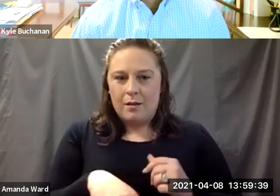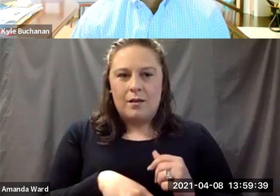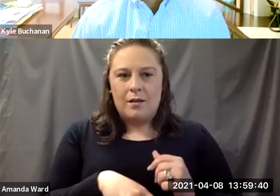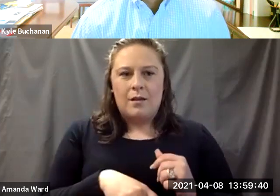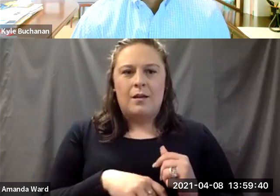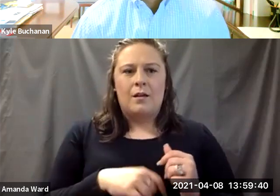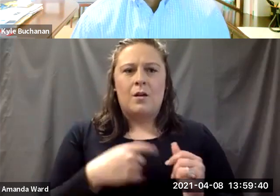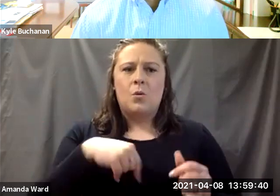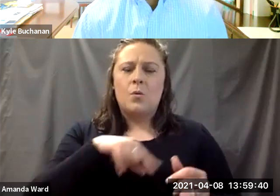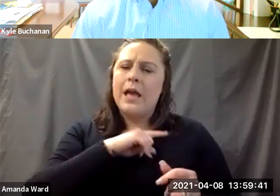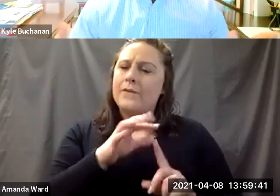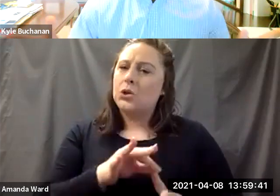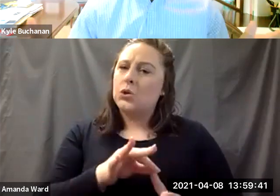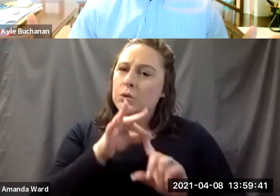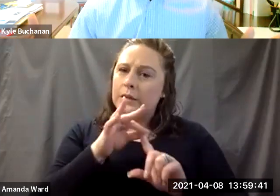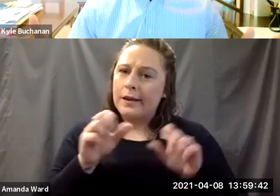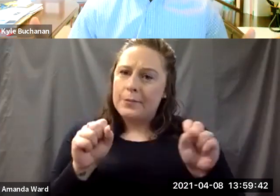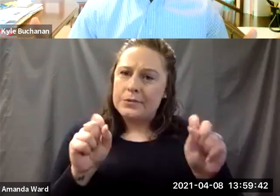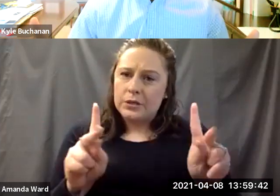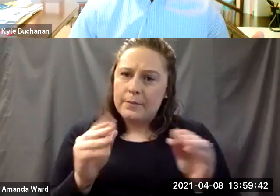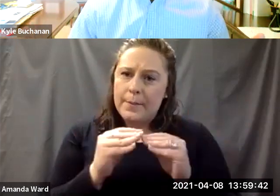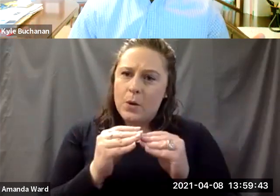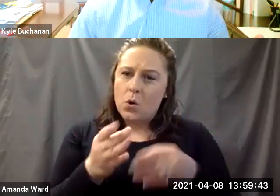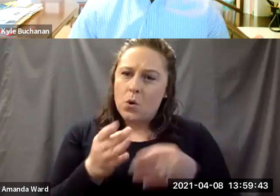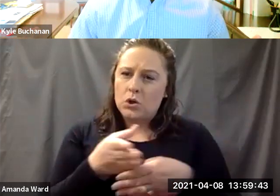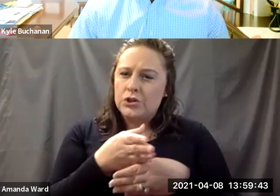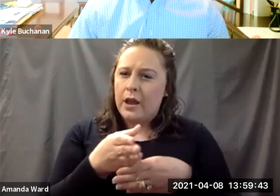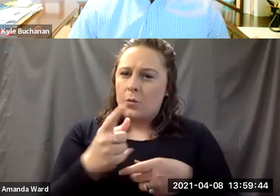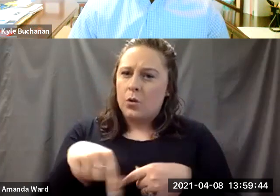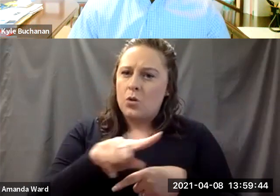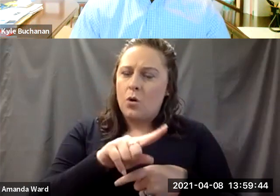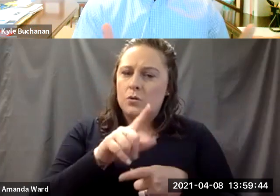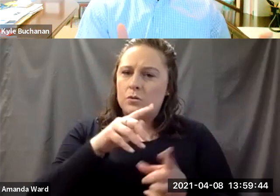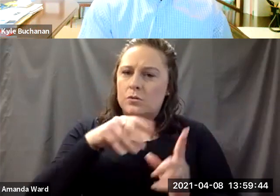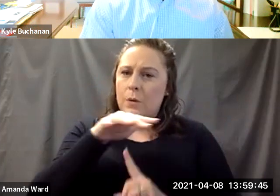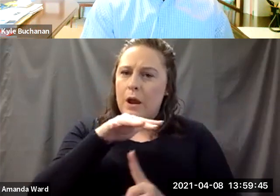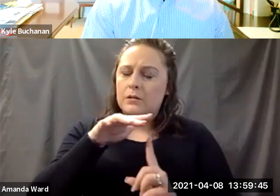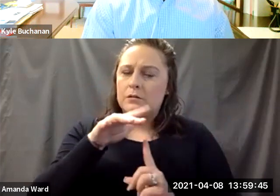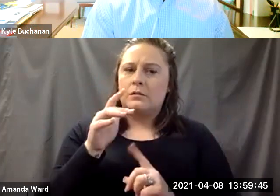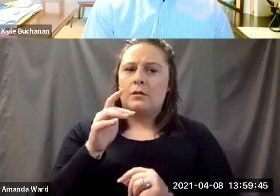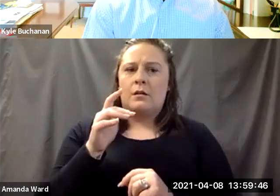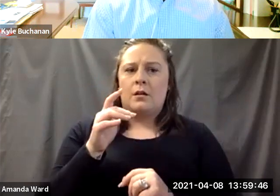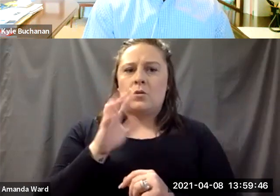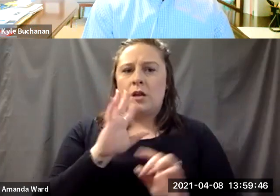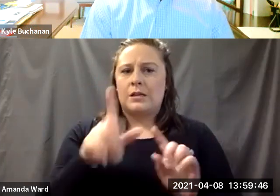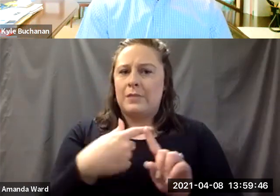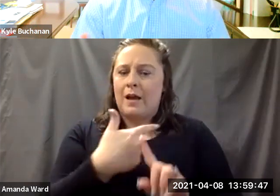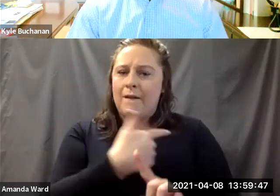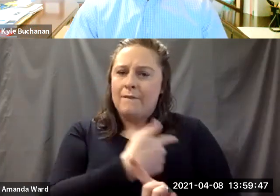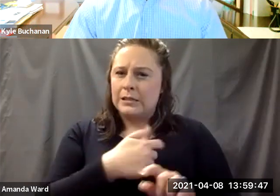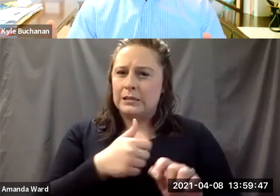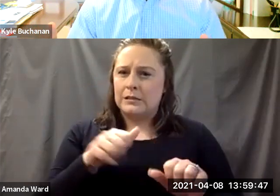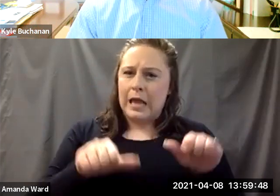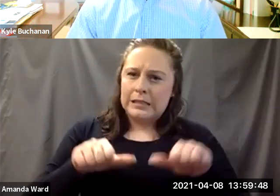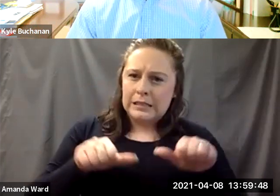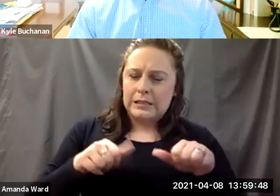a unique opportunity to be more sharing with those around us. We talked about vaccine hesitancy and